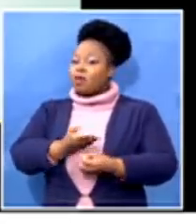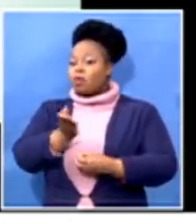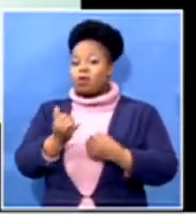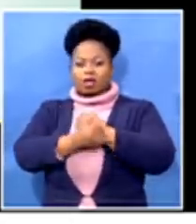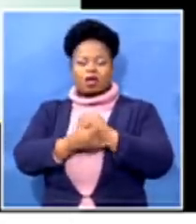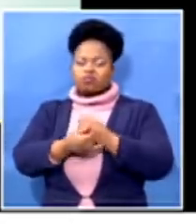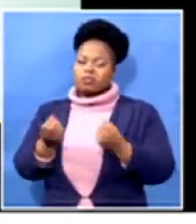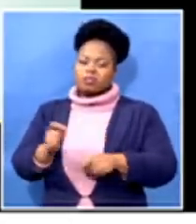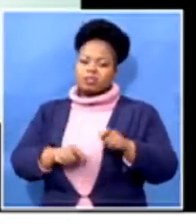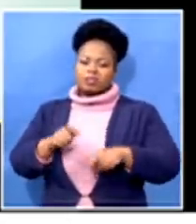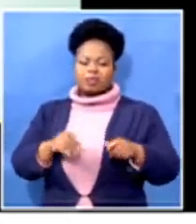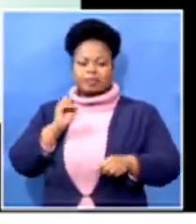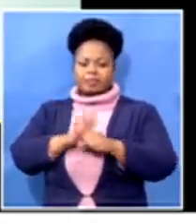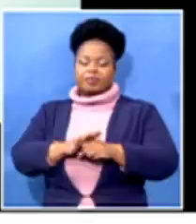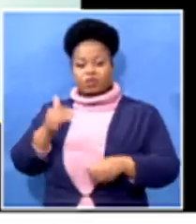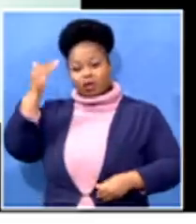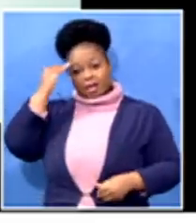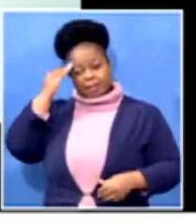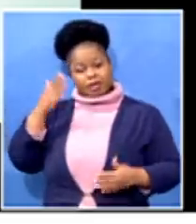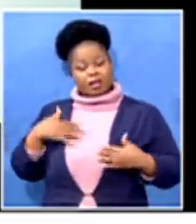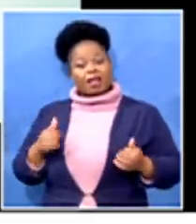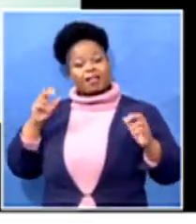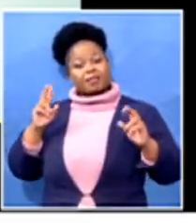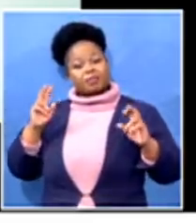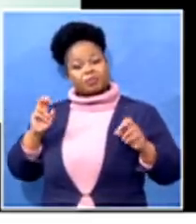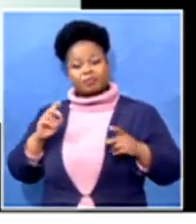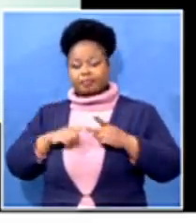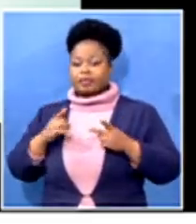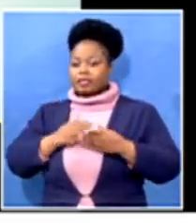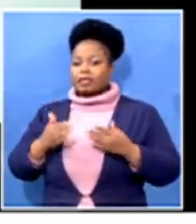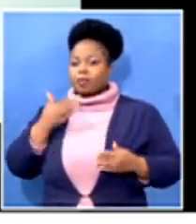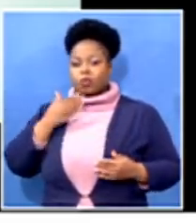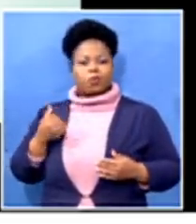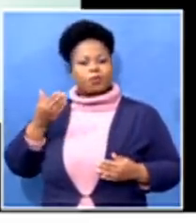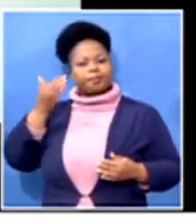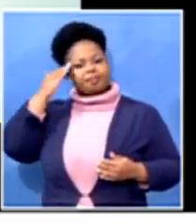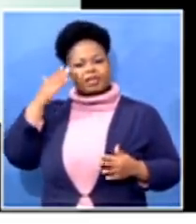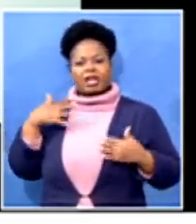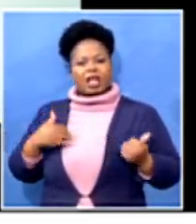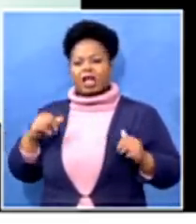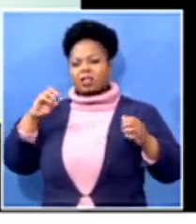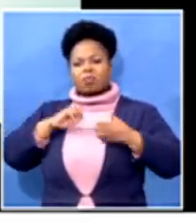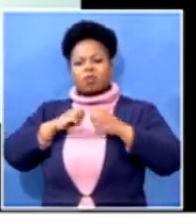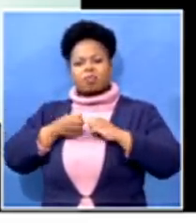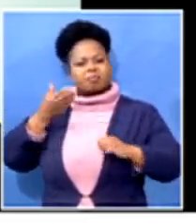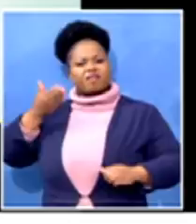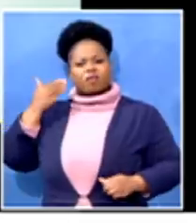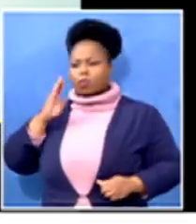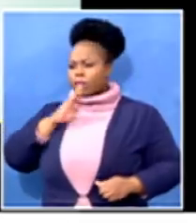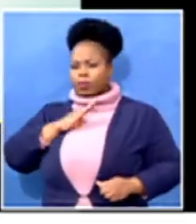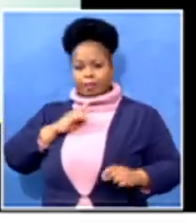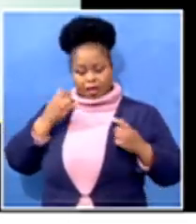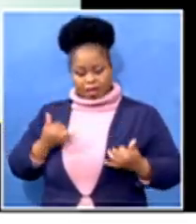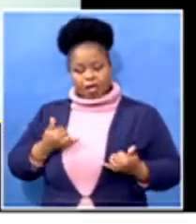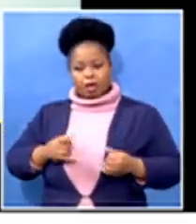affected. Those living with a mental health issue, as well as those that perhaps didn't have a mental health issue before lockdown, but because of the